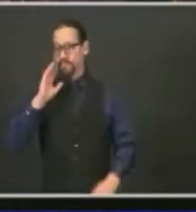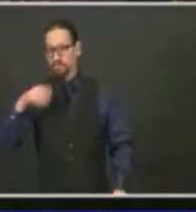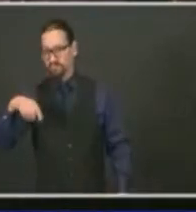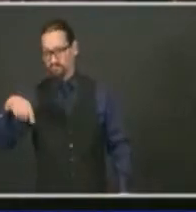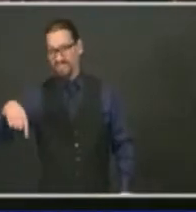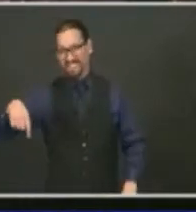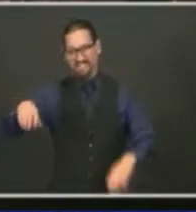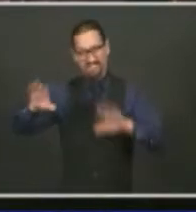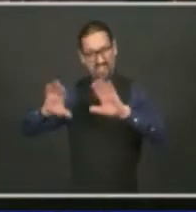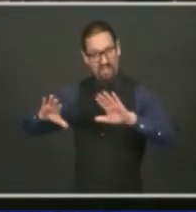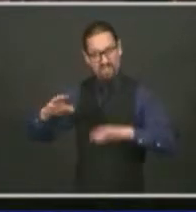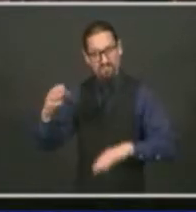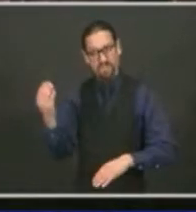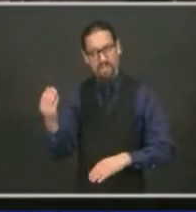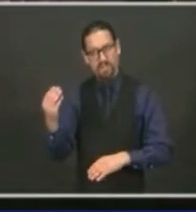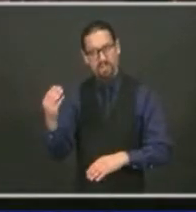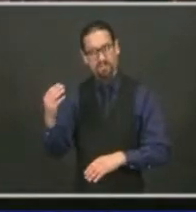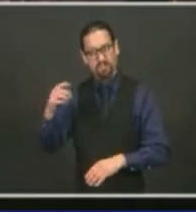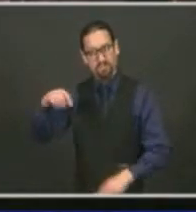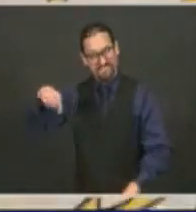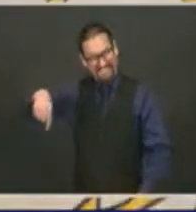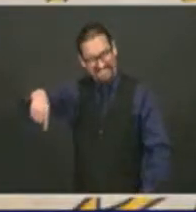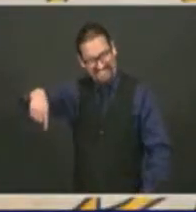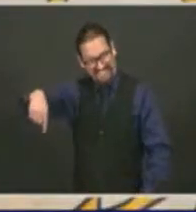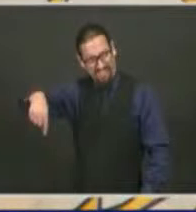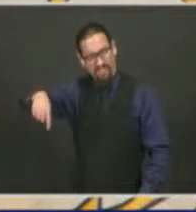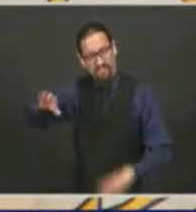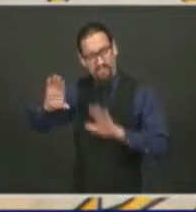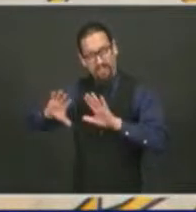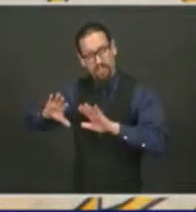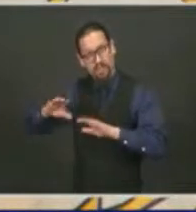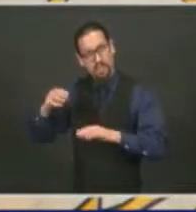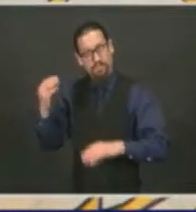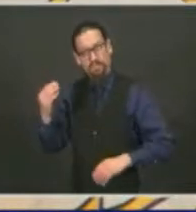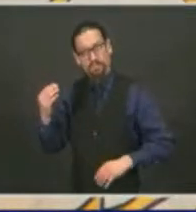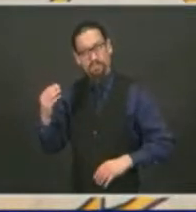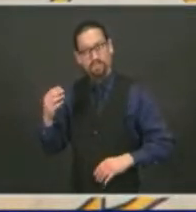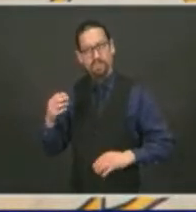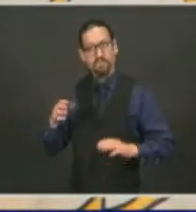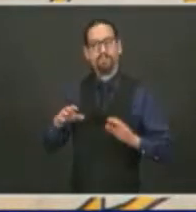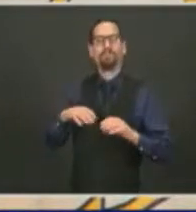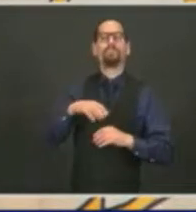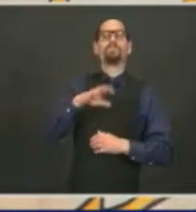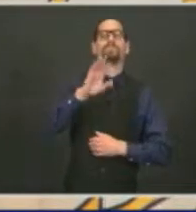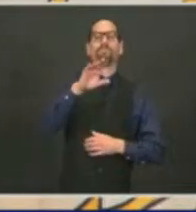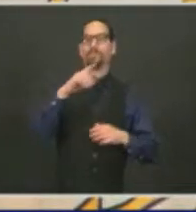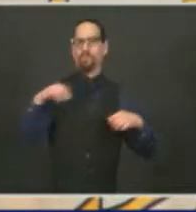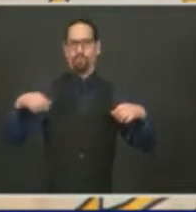Monday at the end of the pause? Okay. So the gyms can open on Monday.